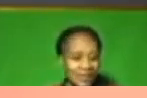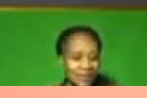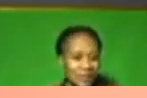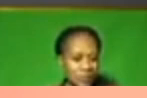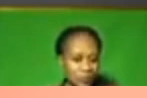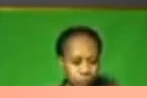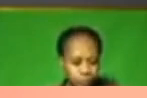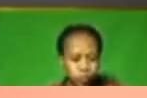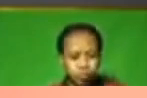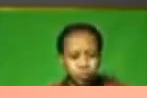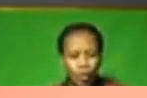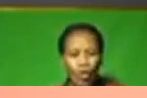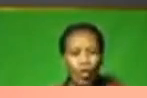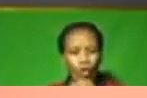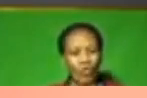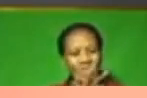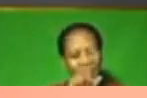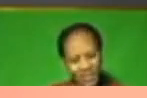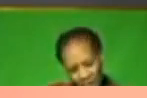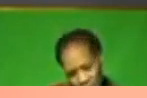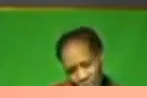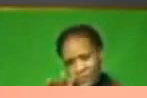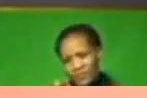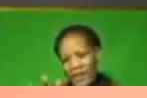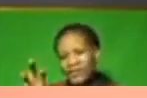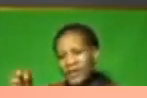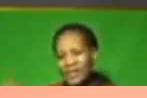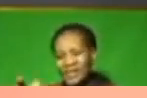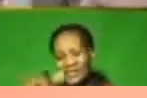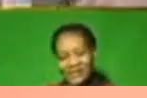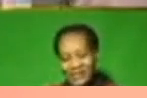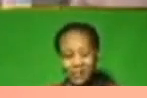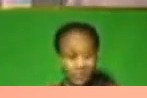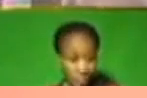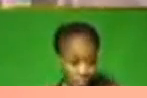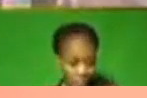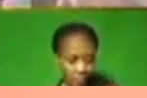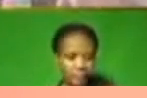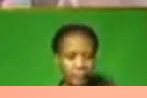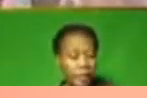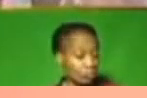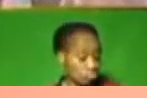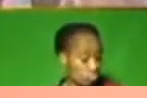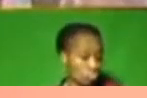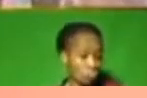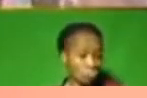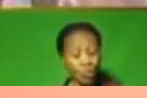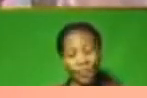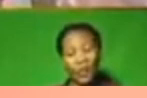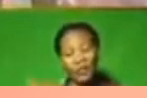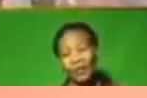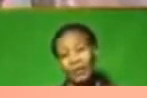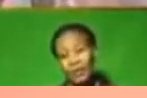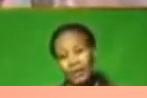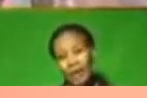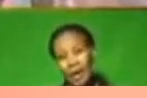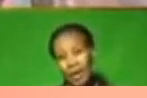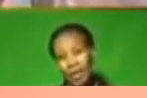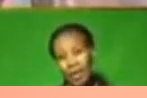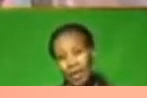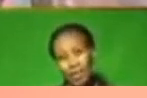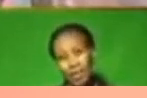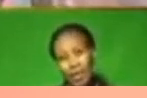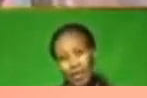covering over 3,500 health facilities. And as a result, we have been